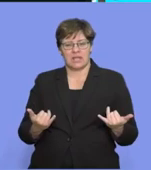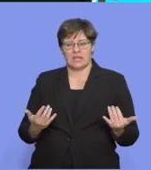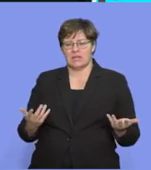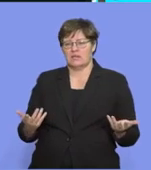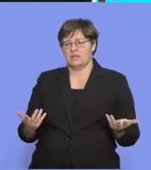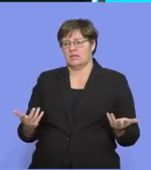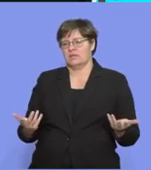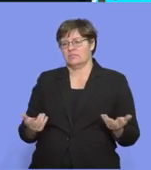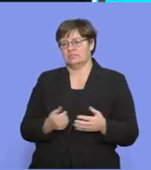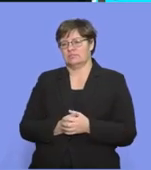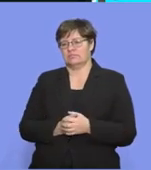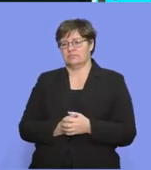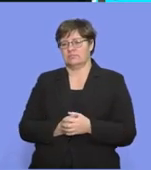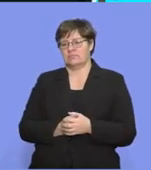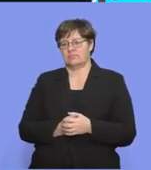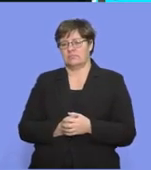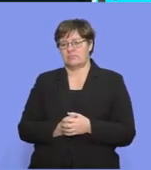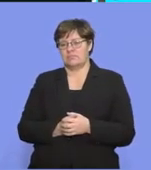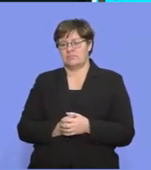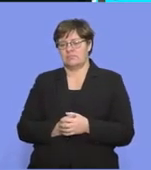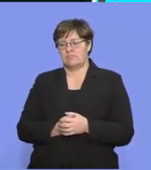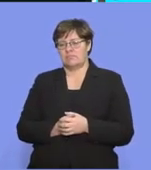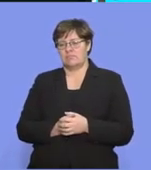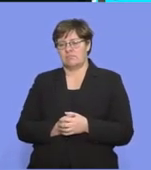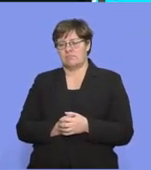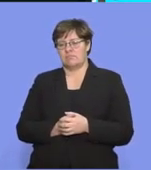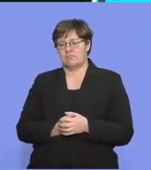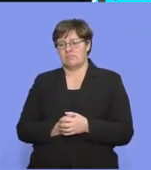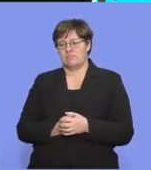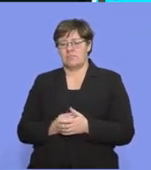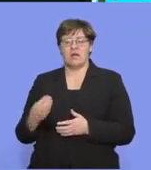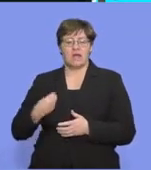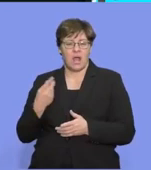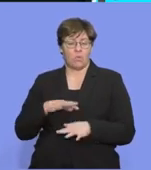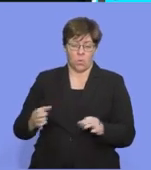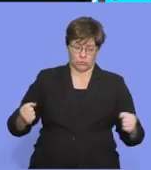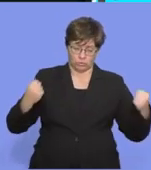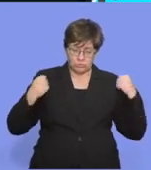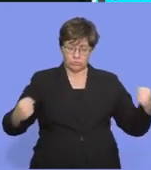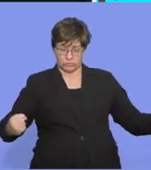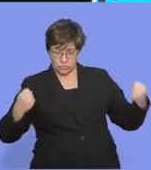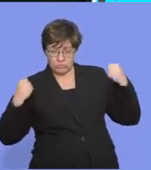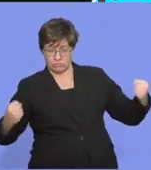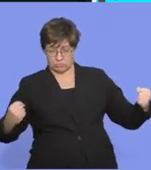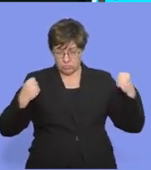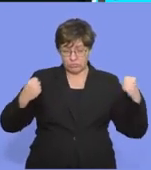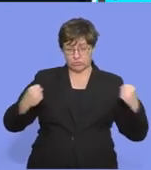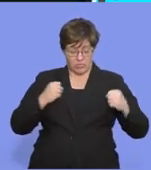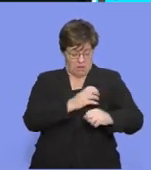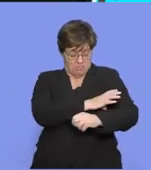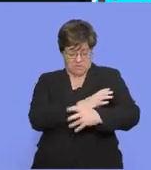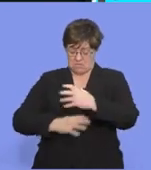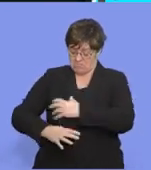so in other words, when you know these young people that go to the gym and they develop all these